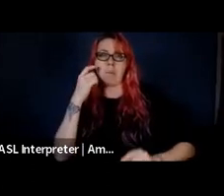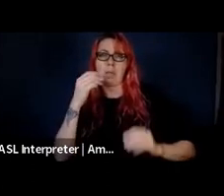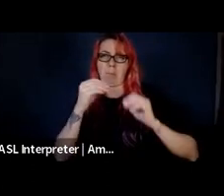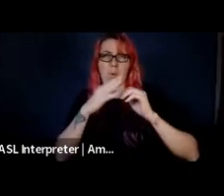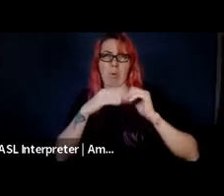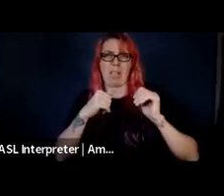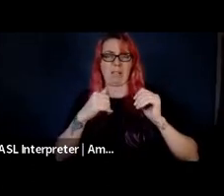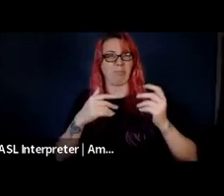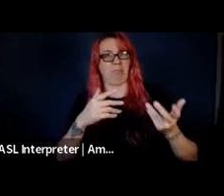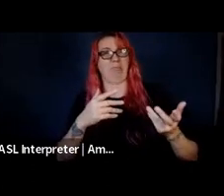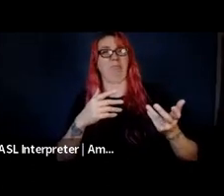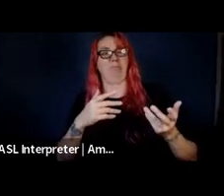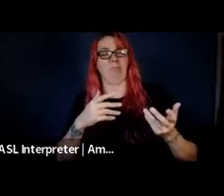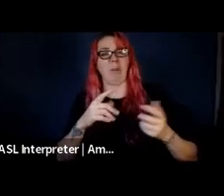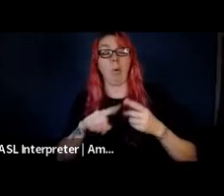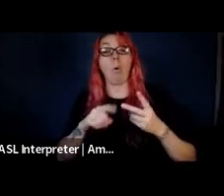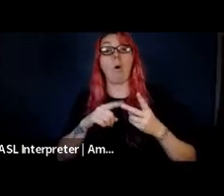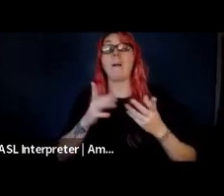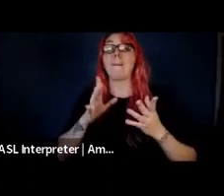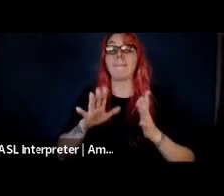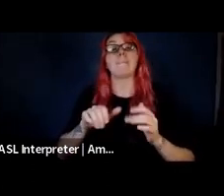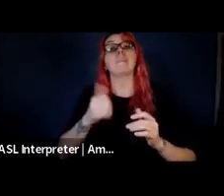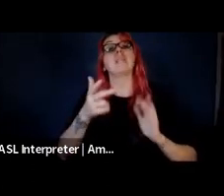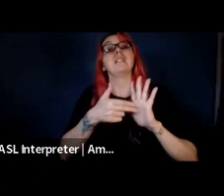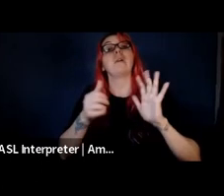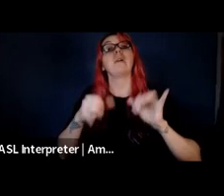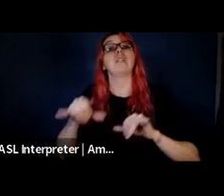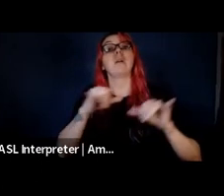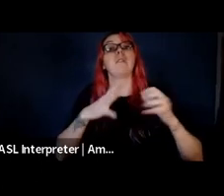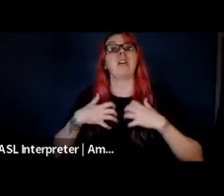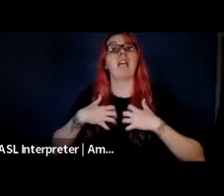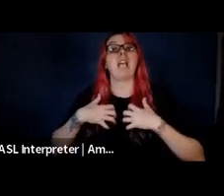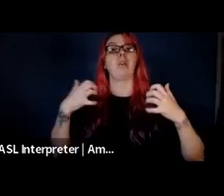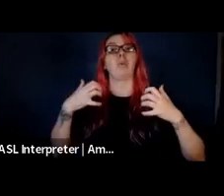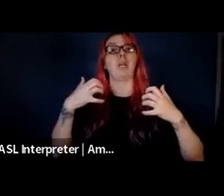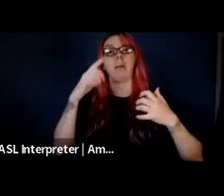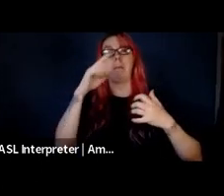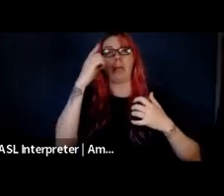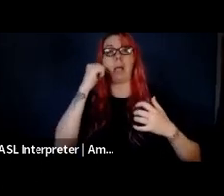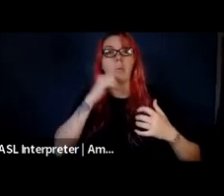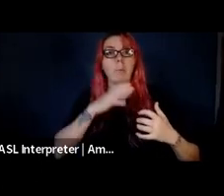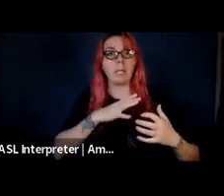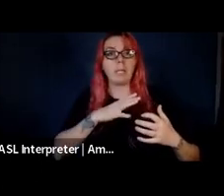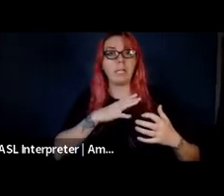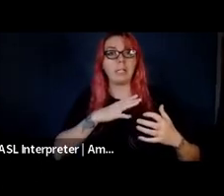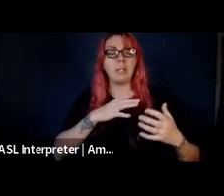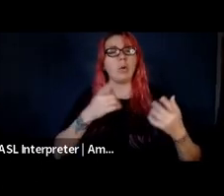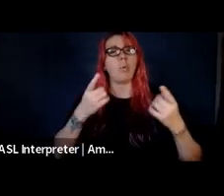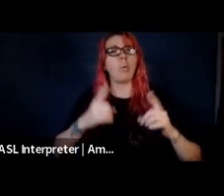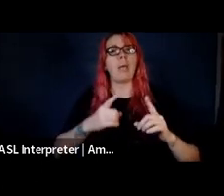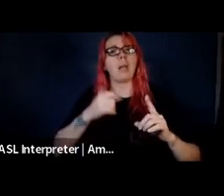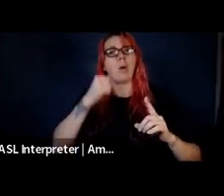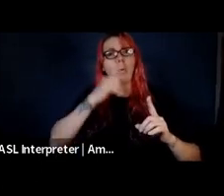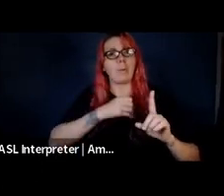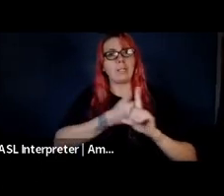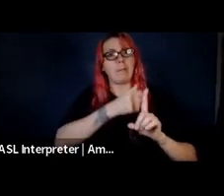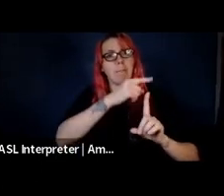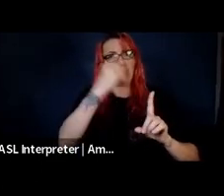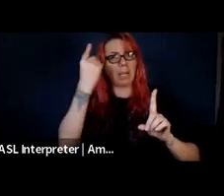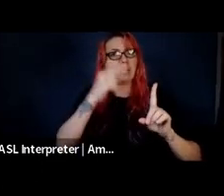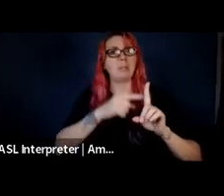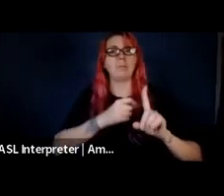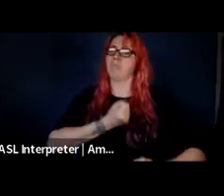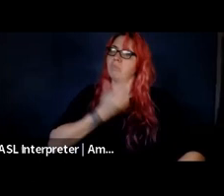woman, so when a black woman asserts herself, or speaks assertively, or is really clear or insistent or persistent